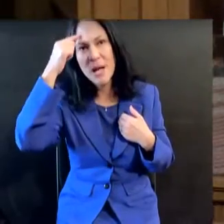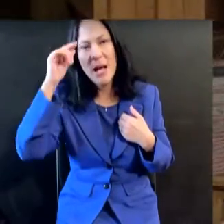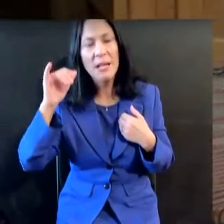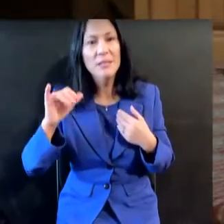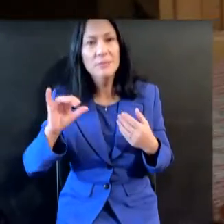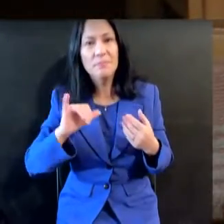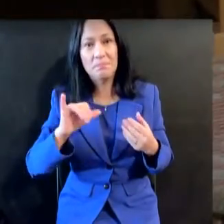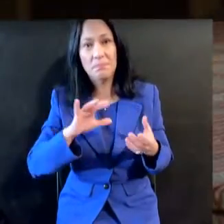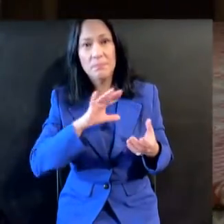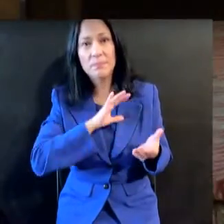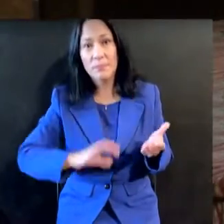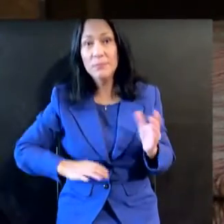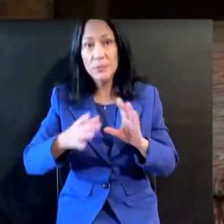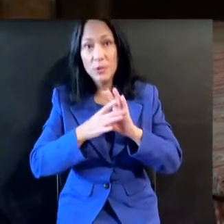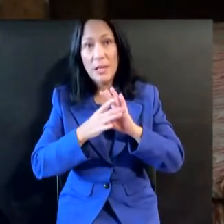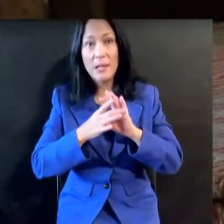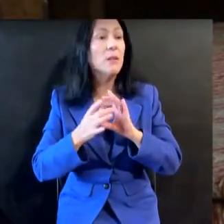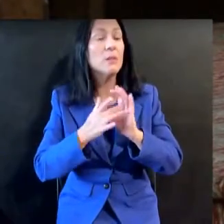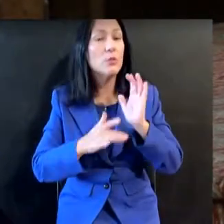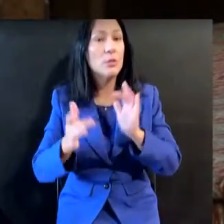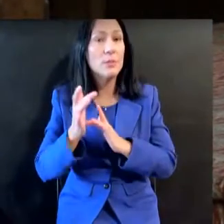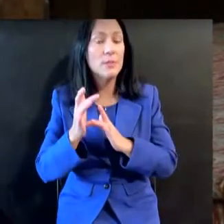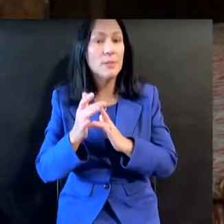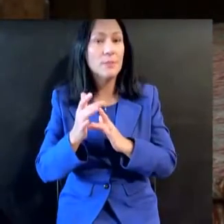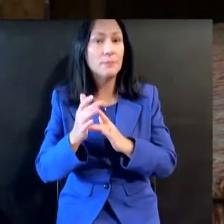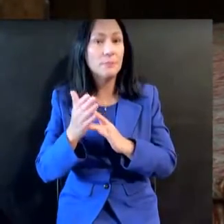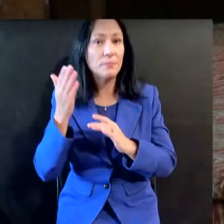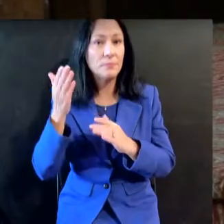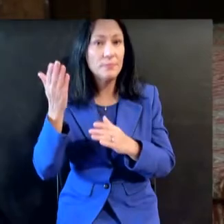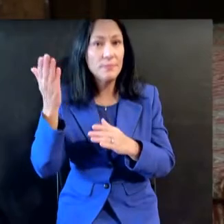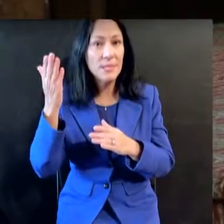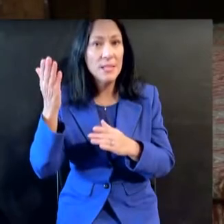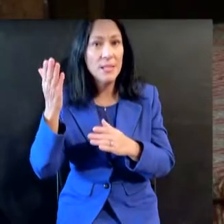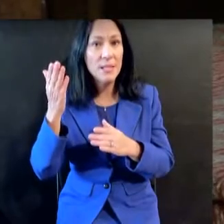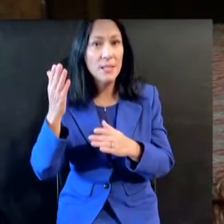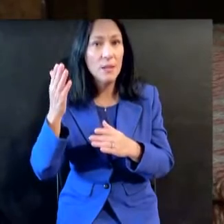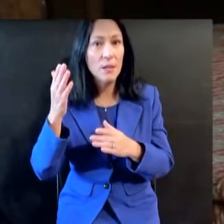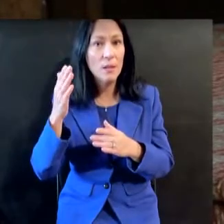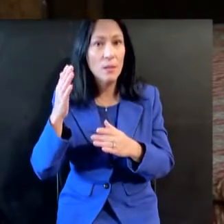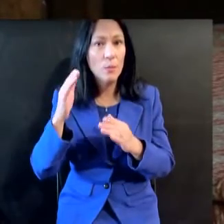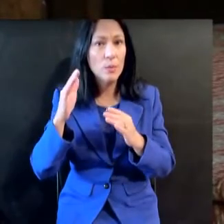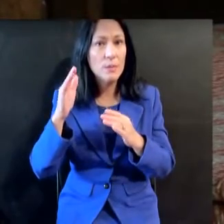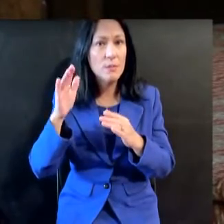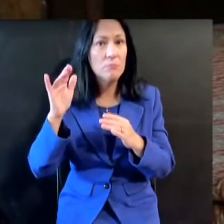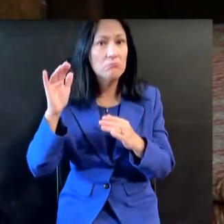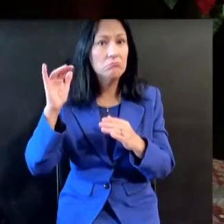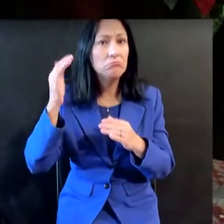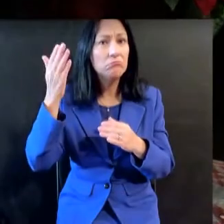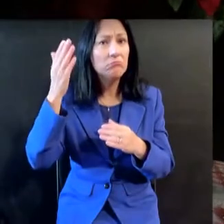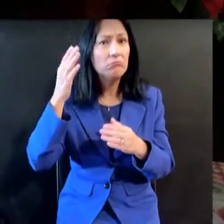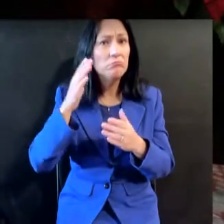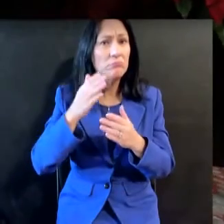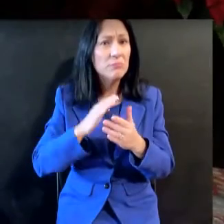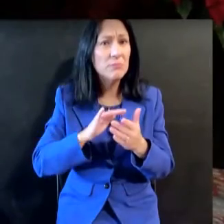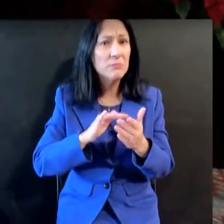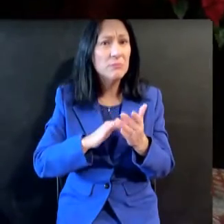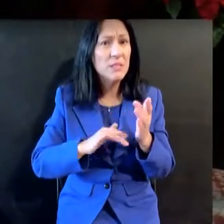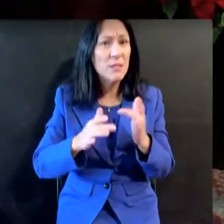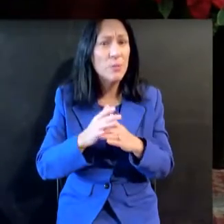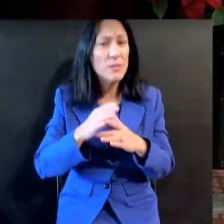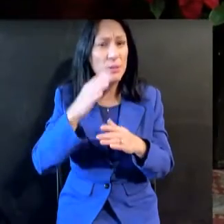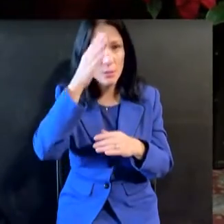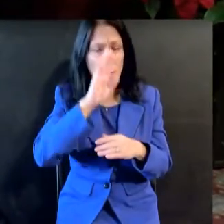goes on, verse 6, though he was in the form of God. Now, what does the word form